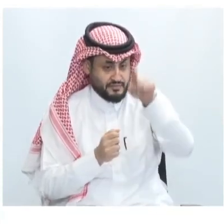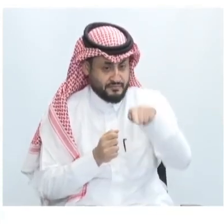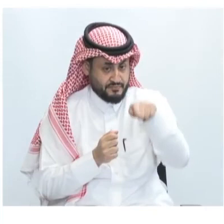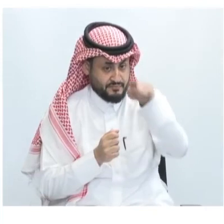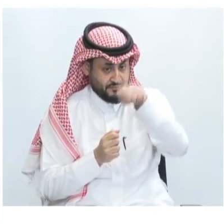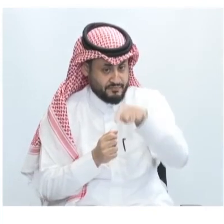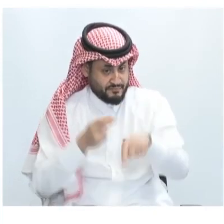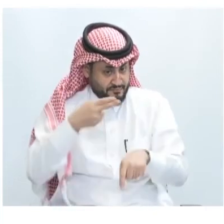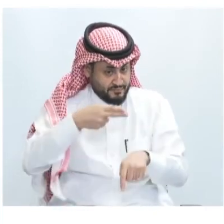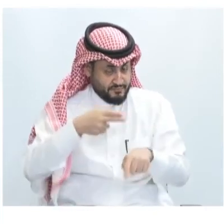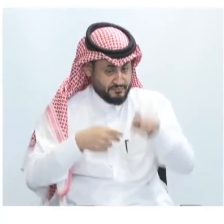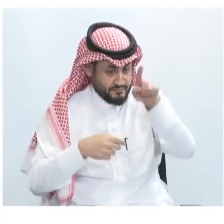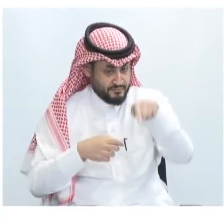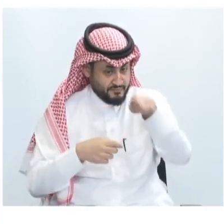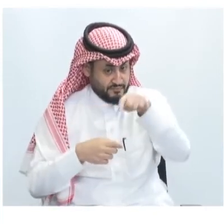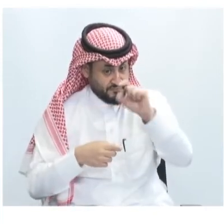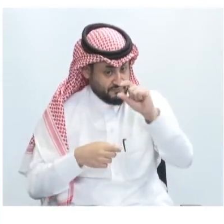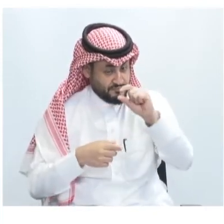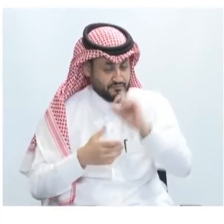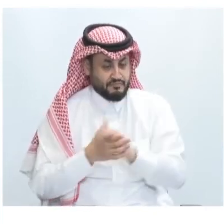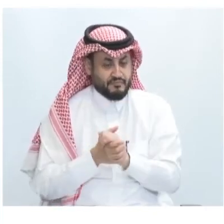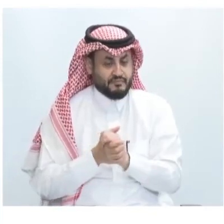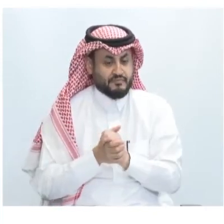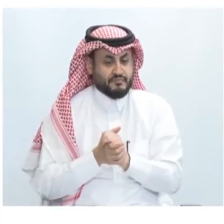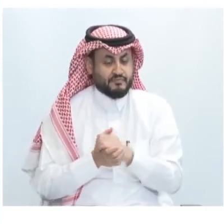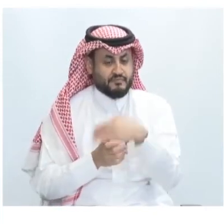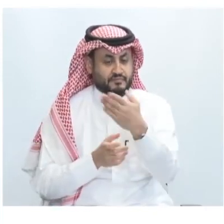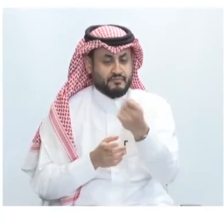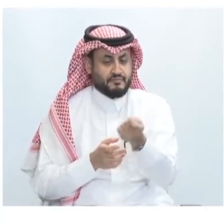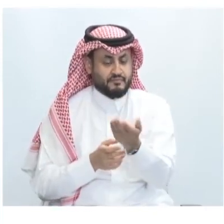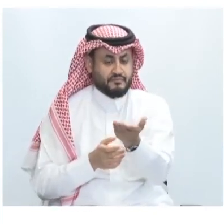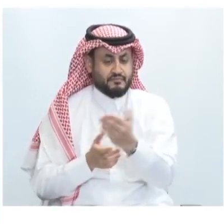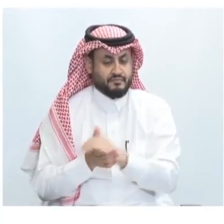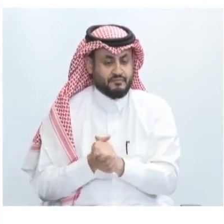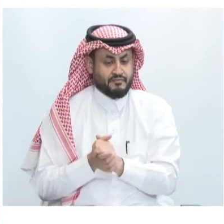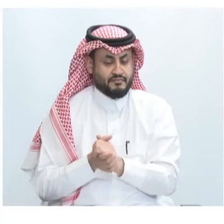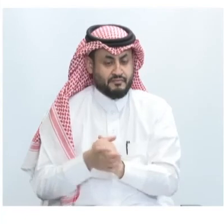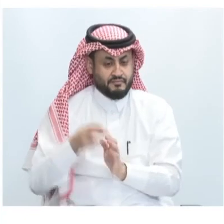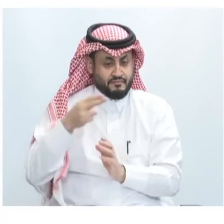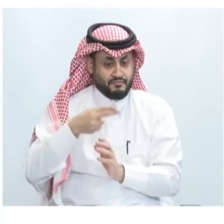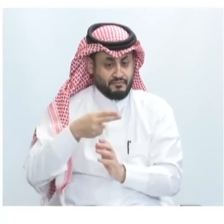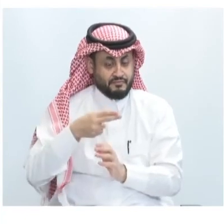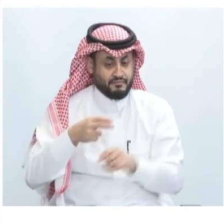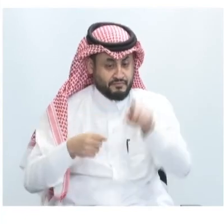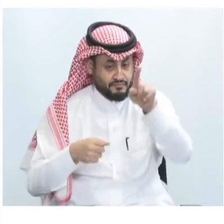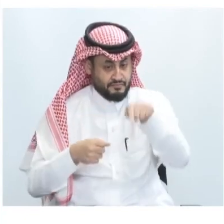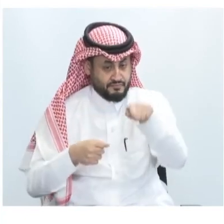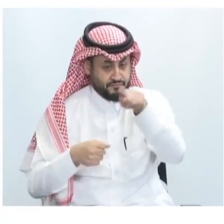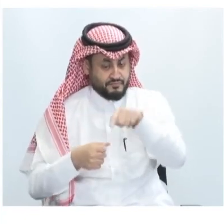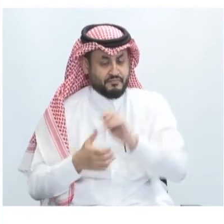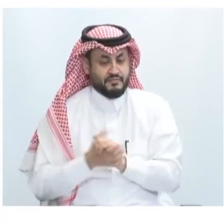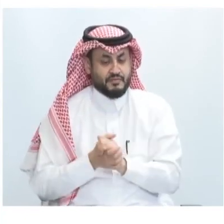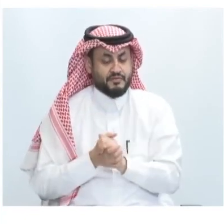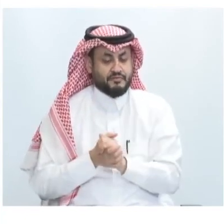down, then like this. Let's write it like this. Excellent.